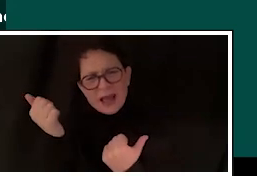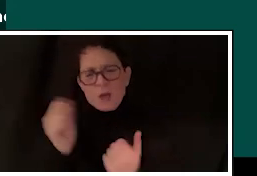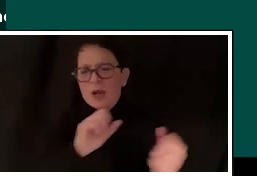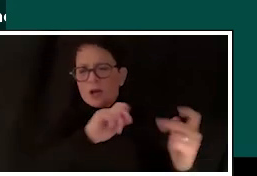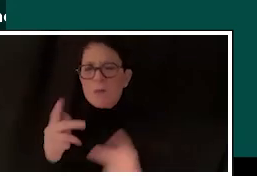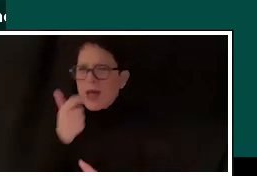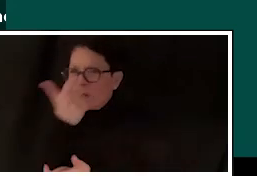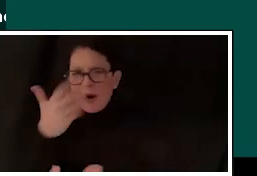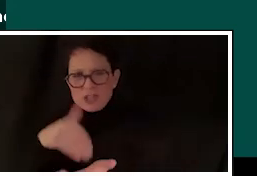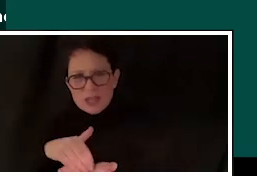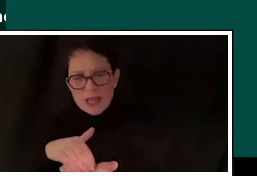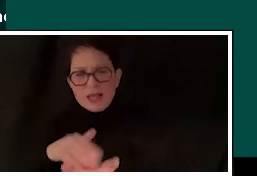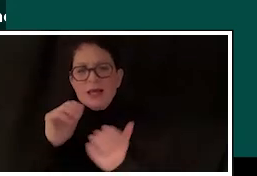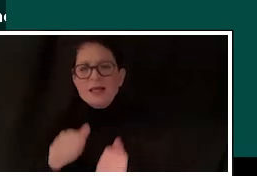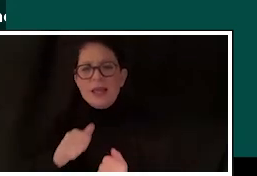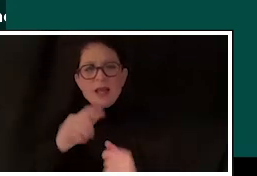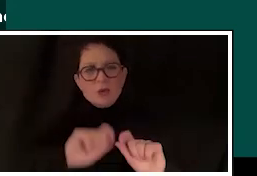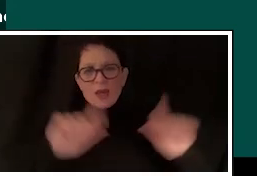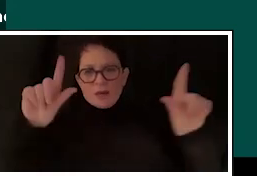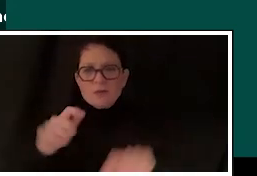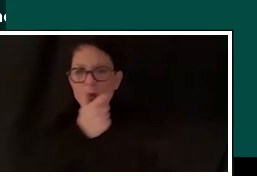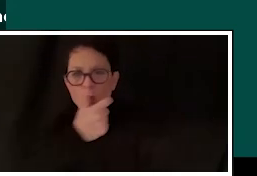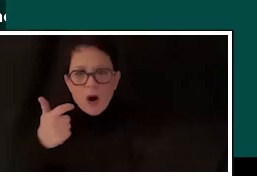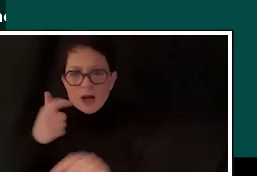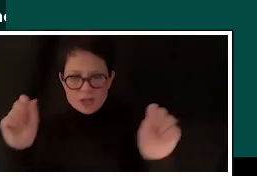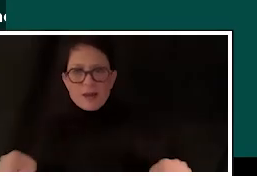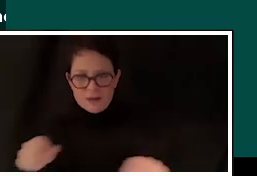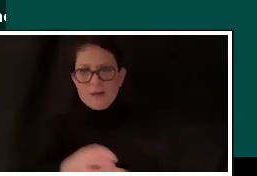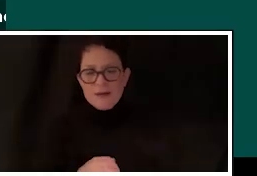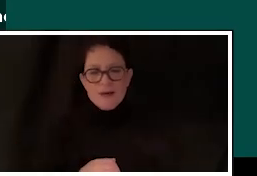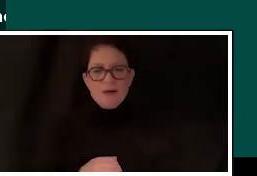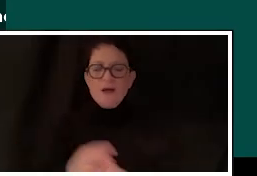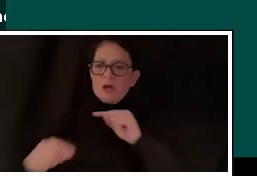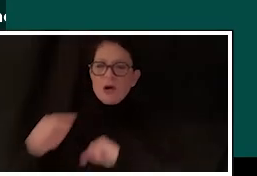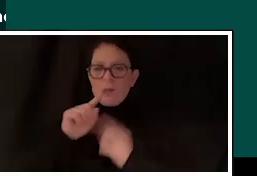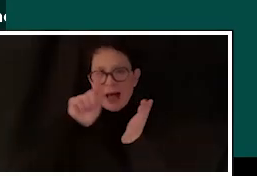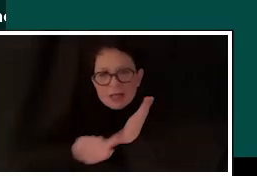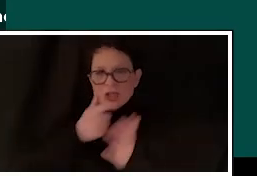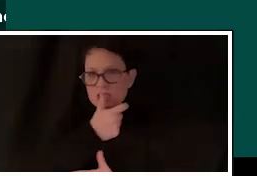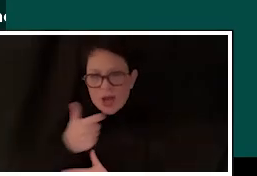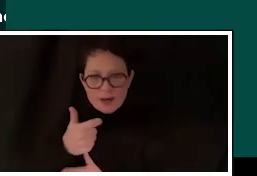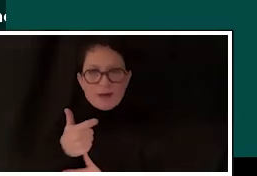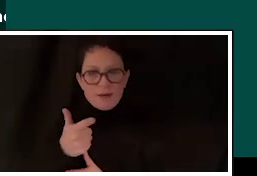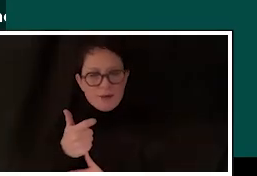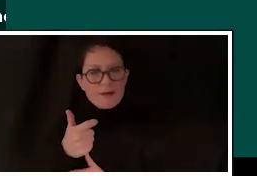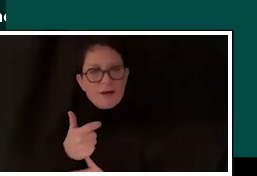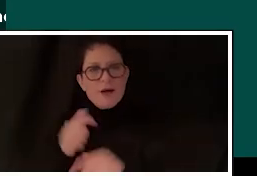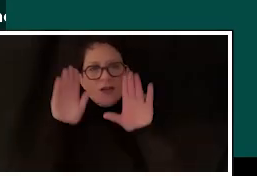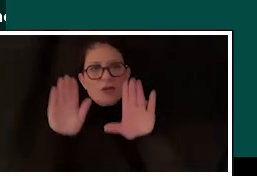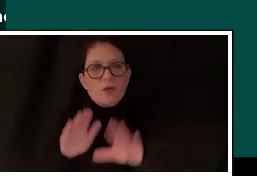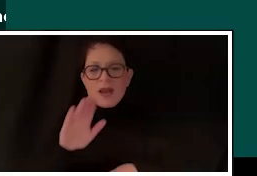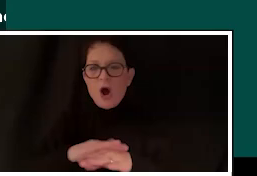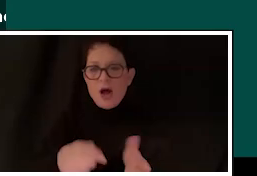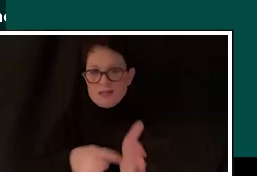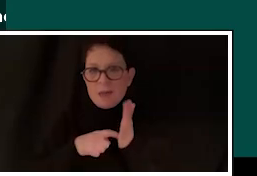go back and double check the information. You can do that. So go back and check out the great